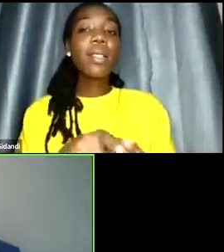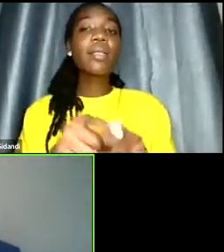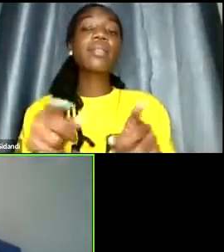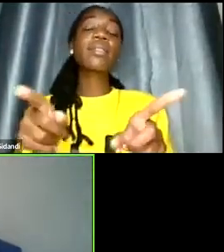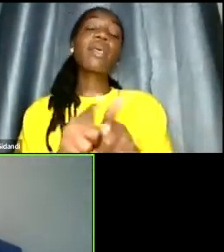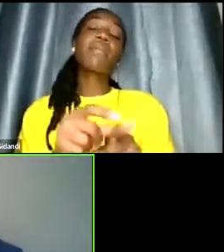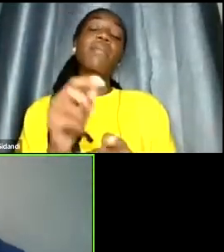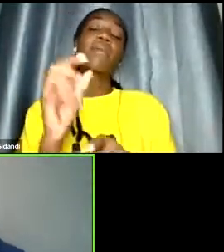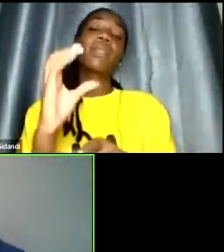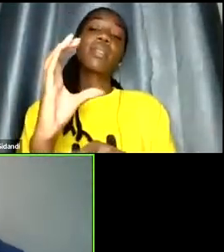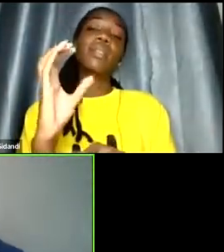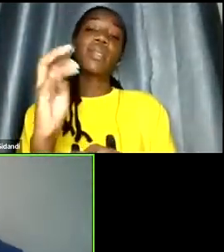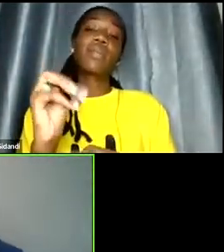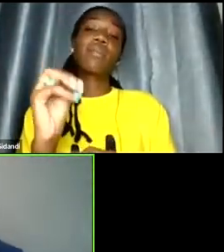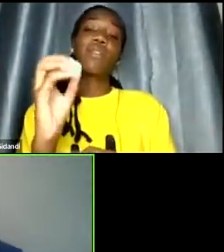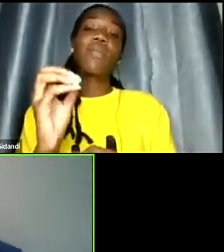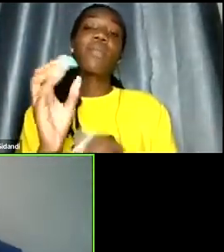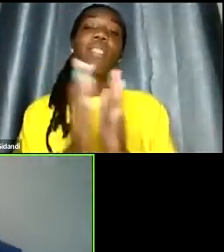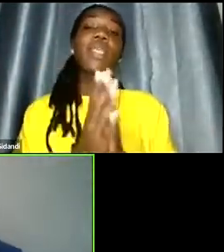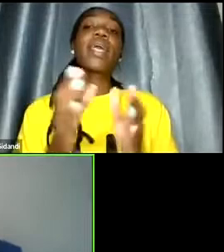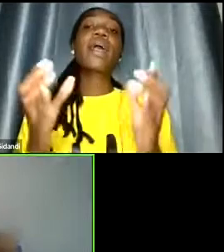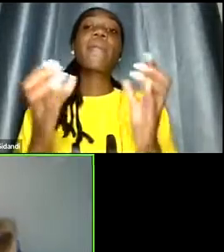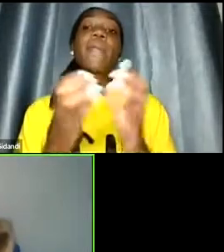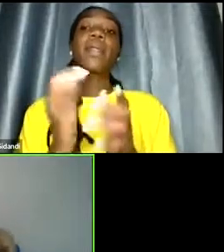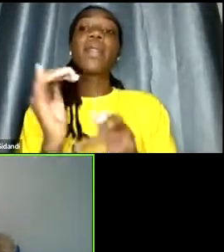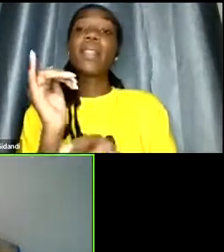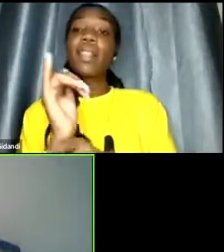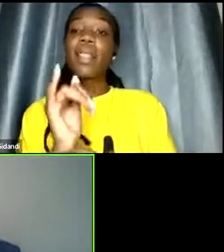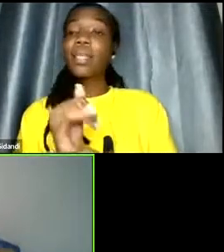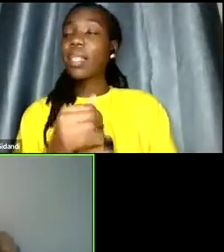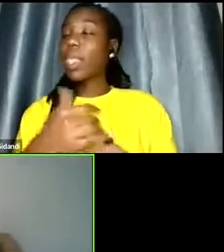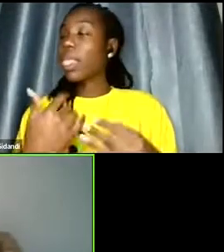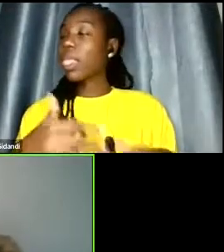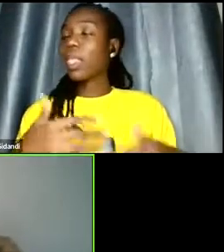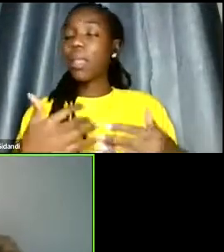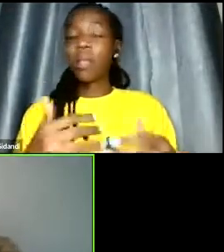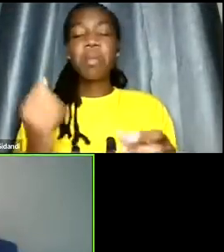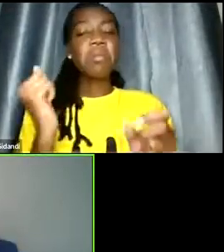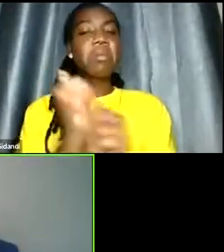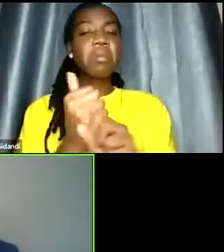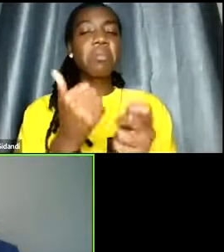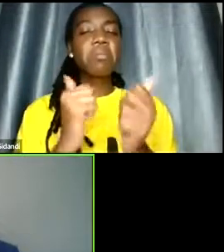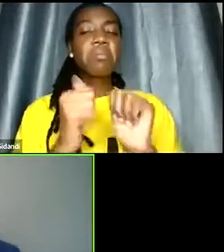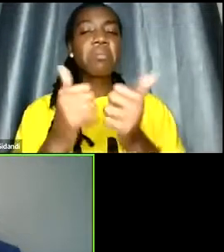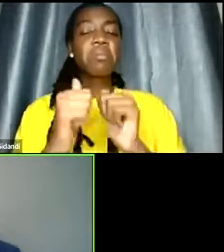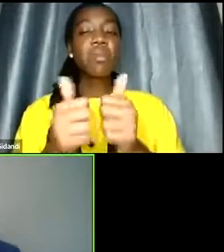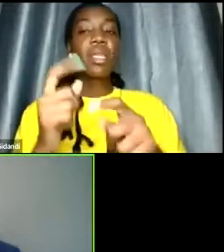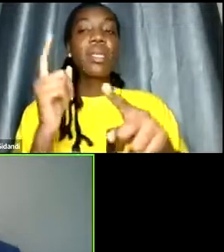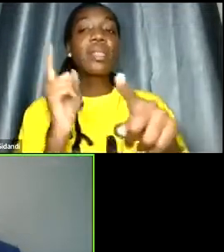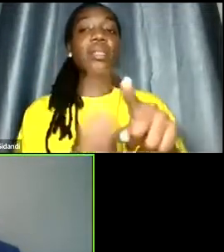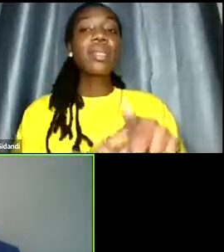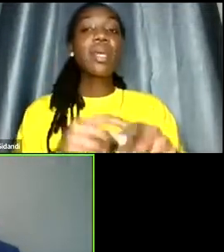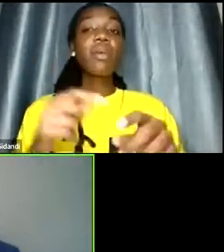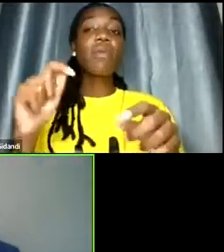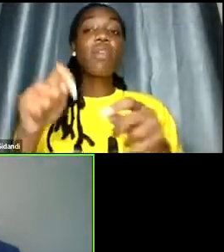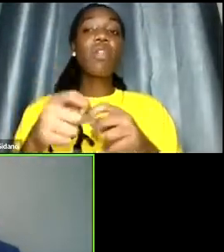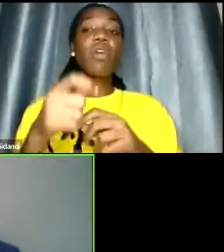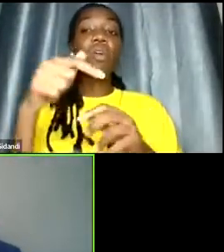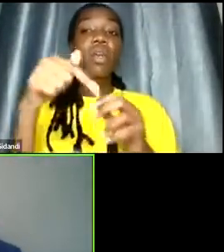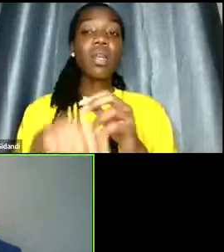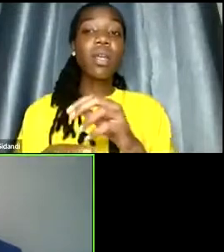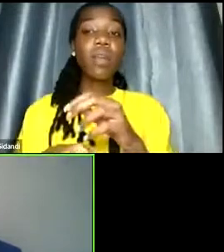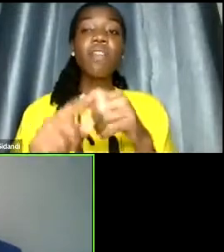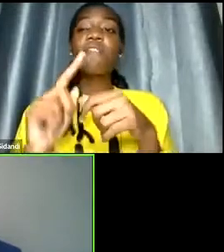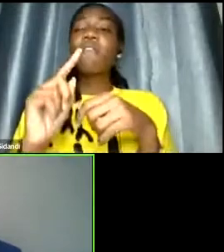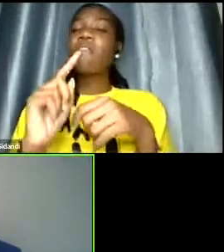company. That company, Nice House of Plastics, has done so well that during the lockdown, they were the first Ugandan company to manufacture